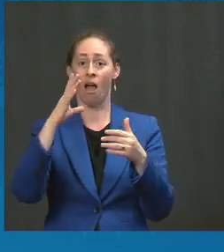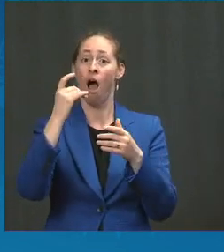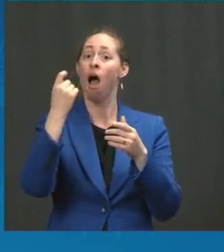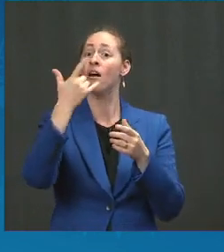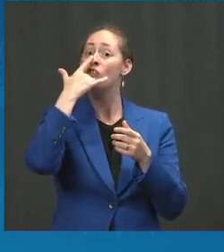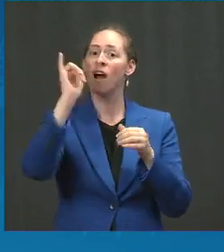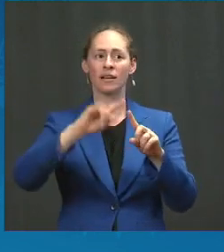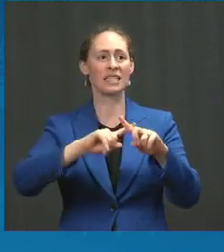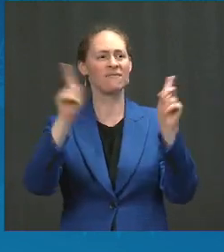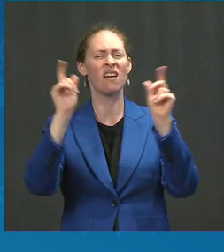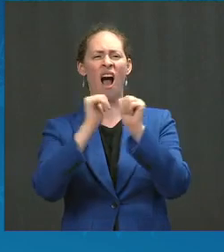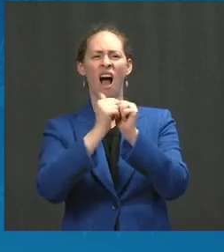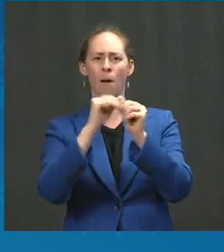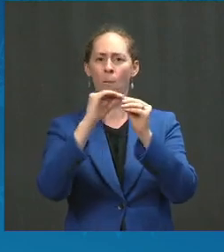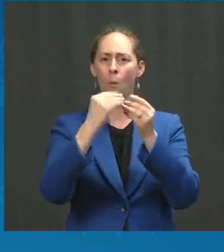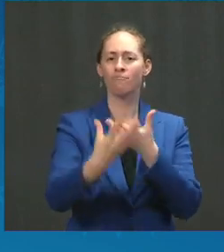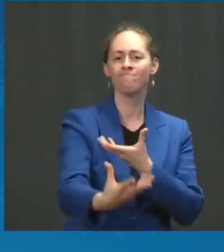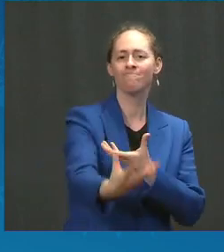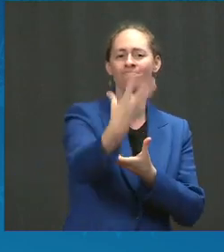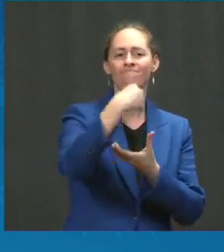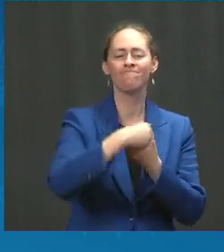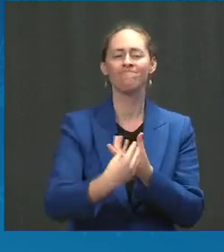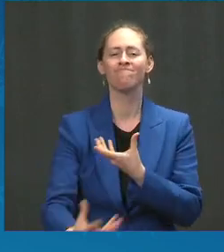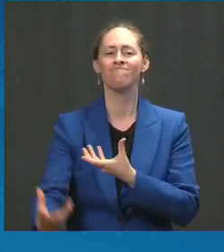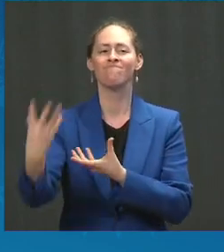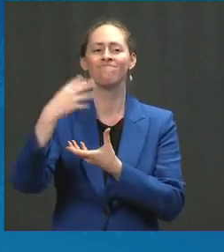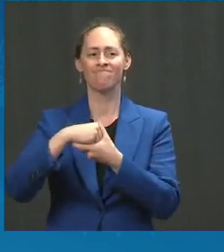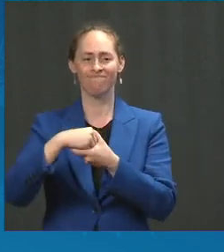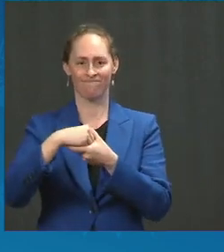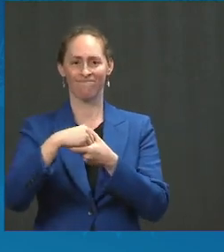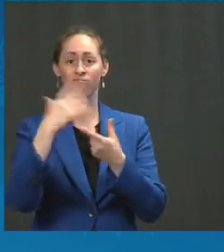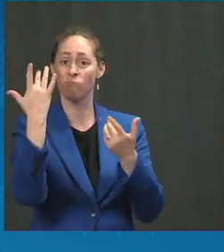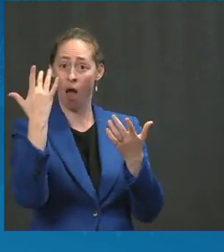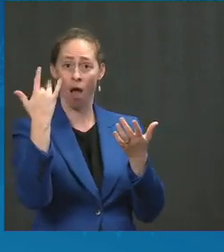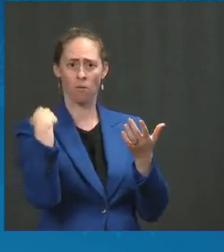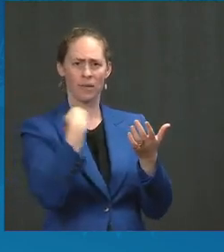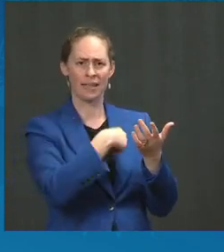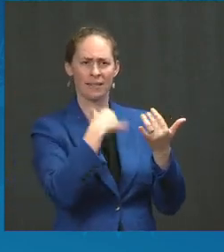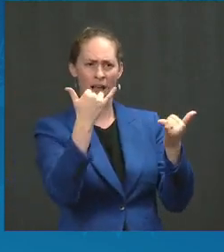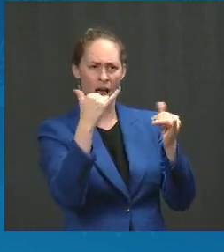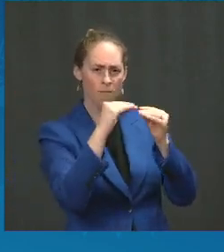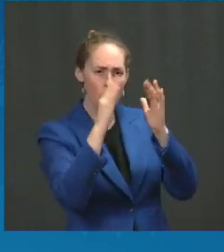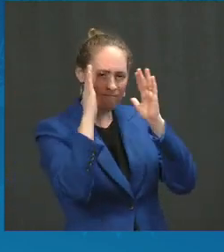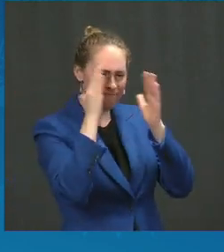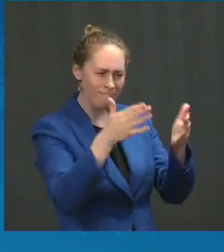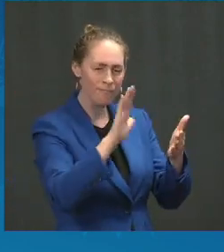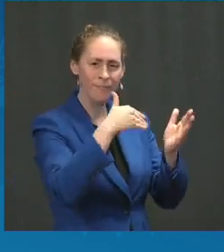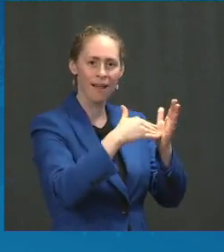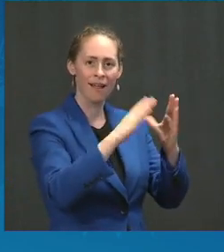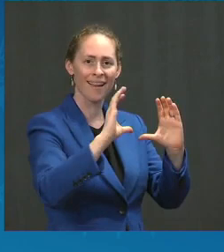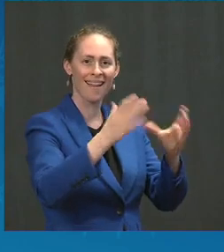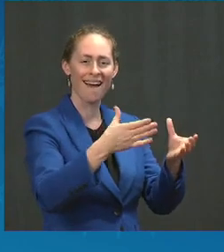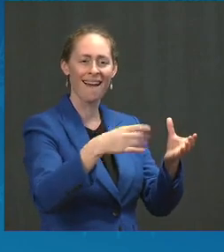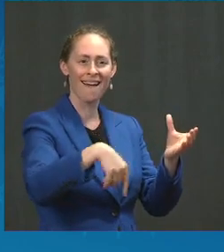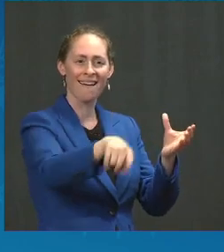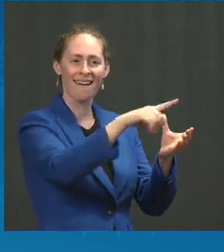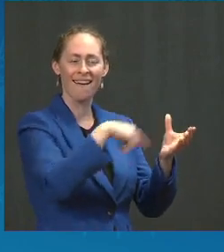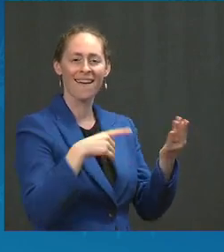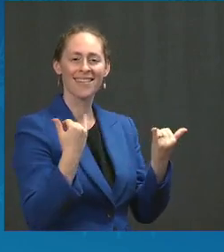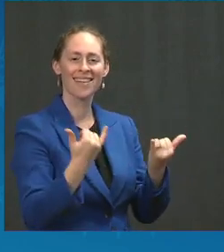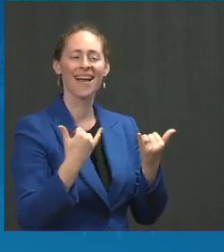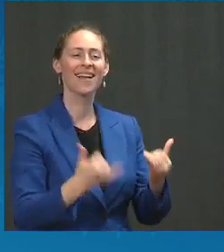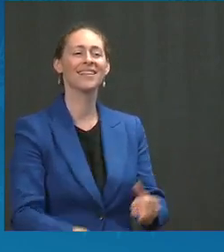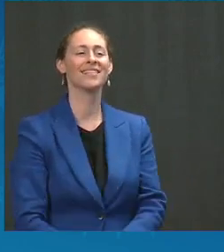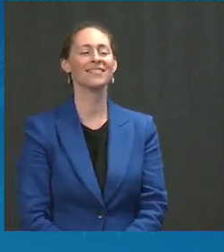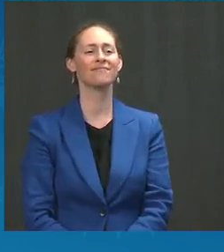the ground up. Let's build right from the middle out. But I also say, let's build from the outside in,